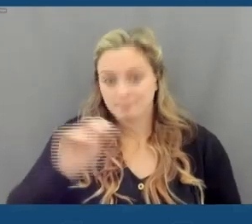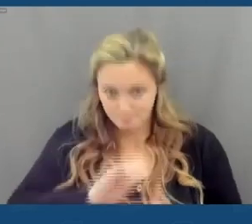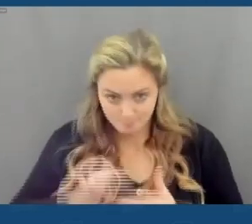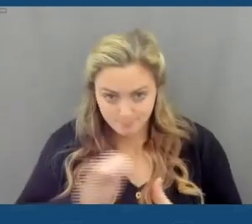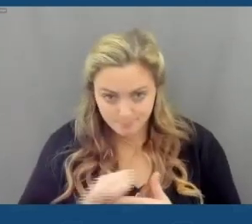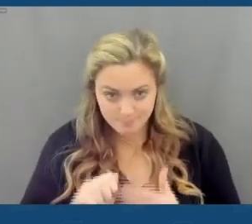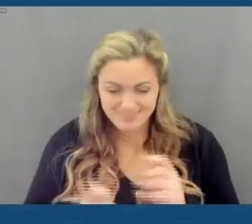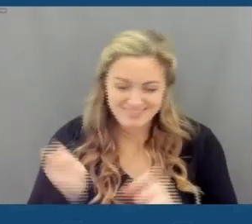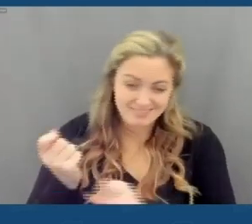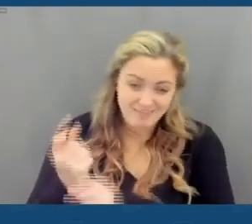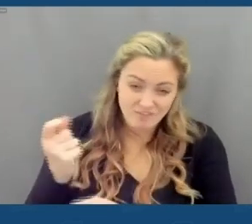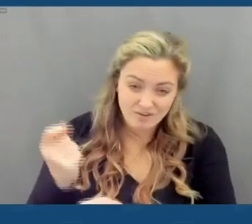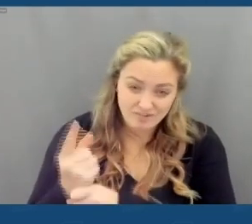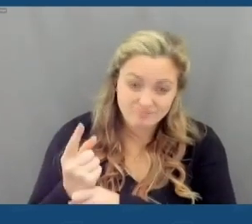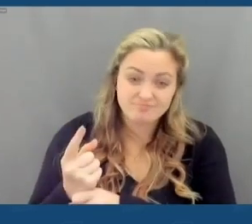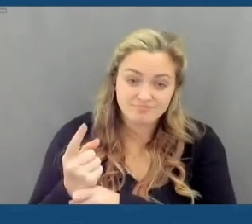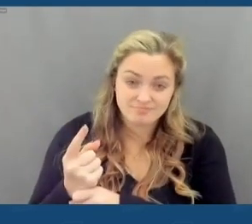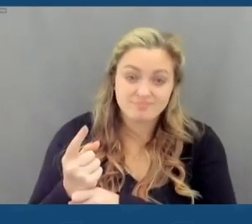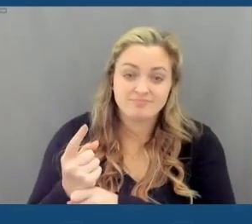each year.